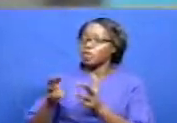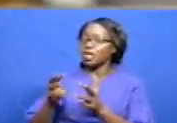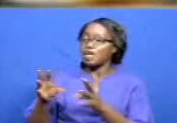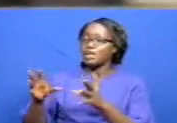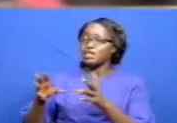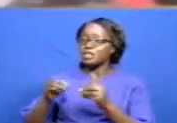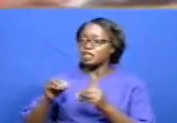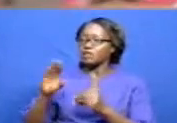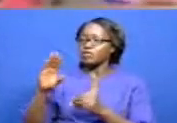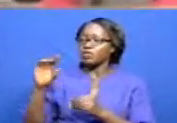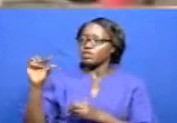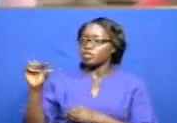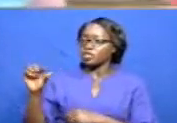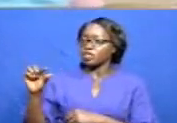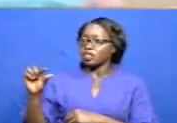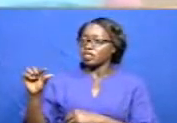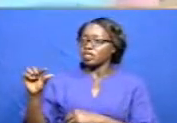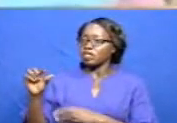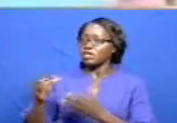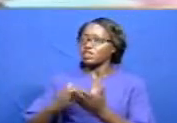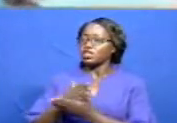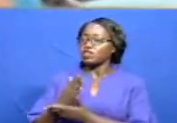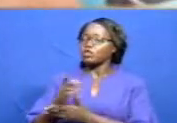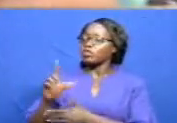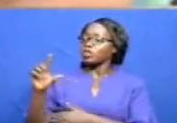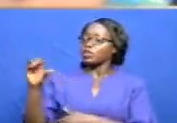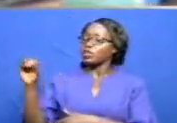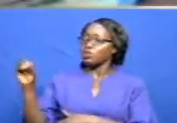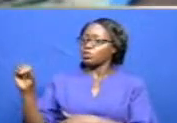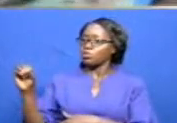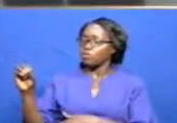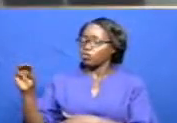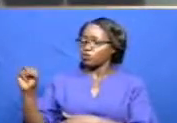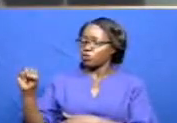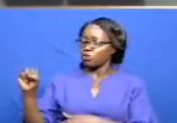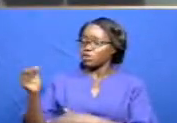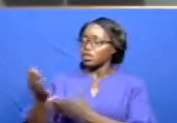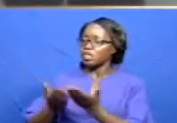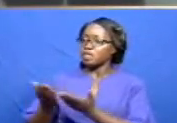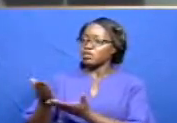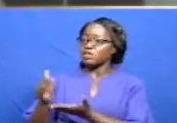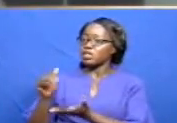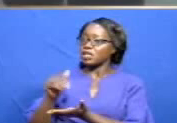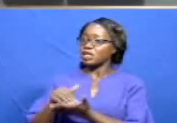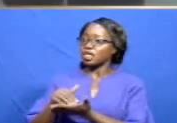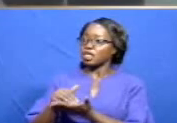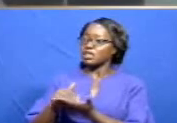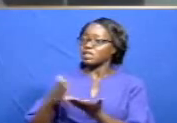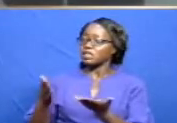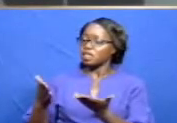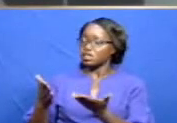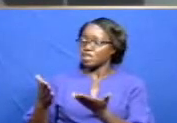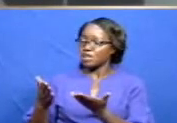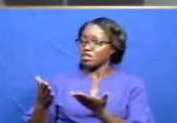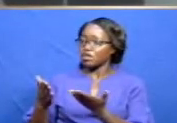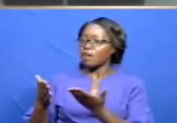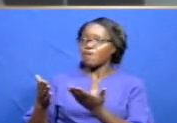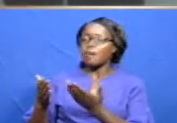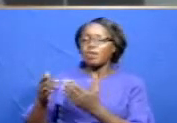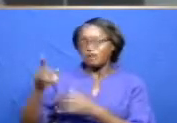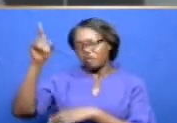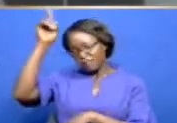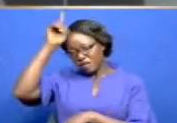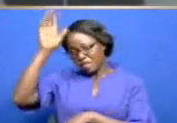4G data signal, is via the loon service, right? So, and again, so these are sparsely populated areas, remote